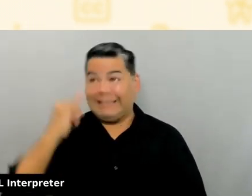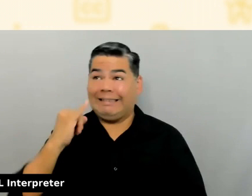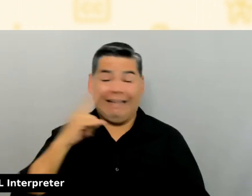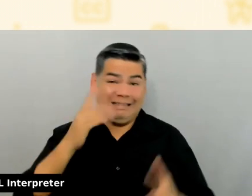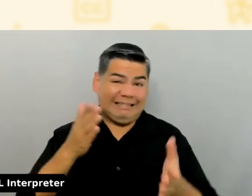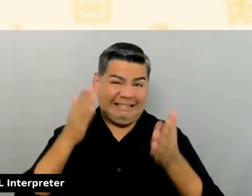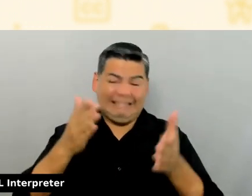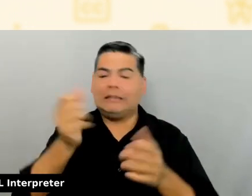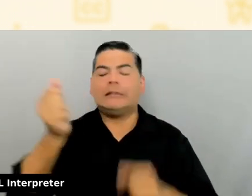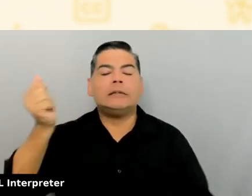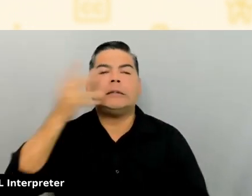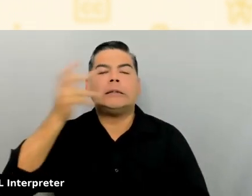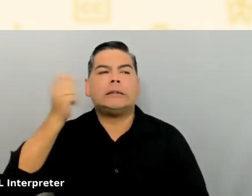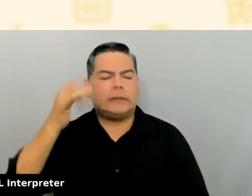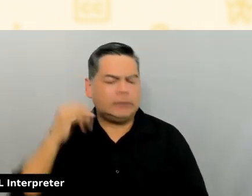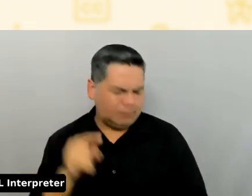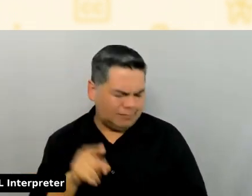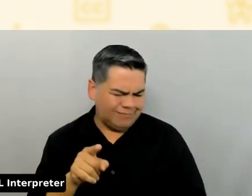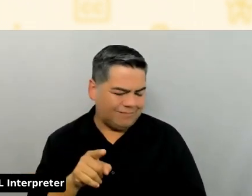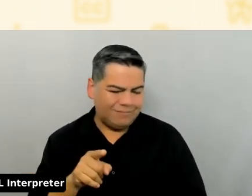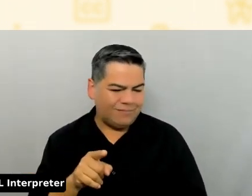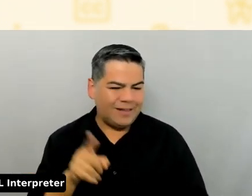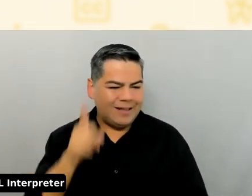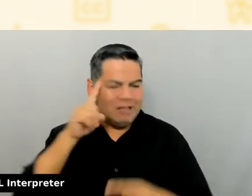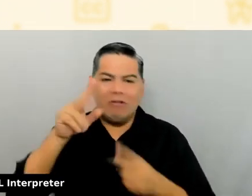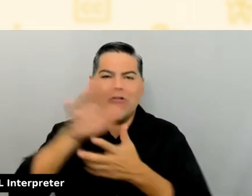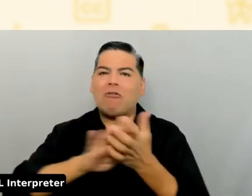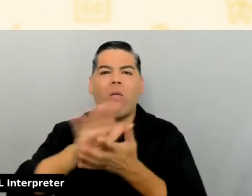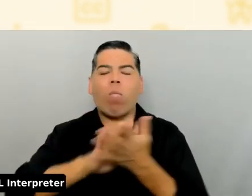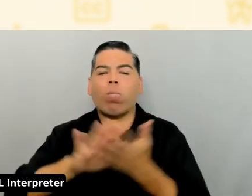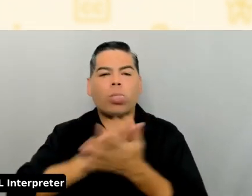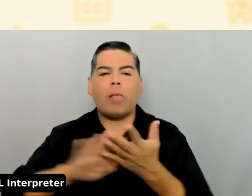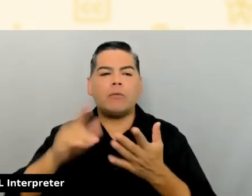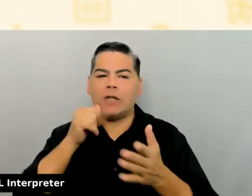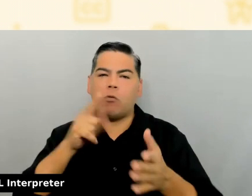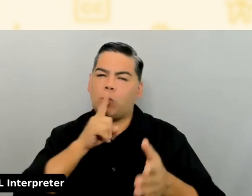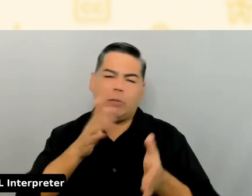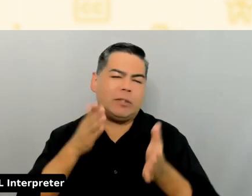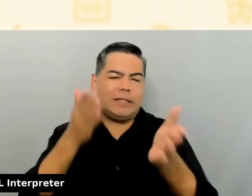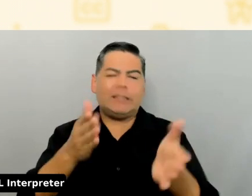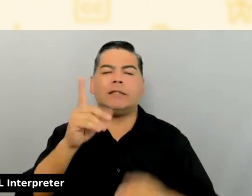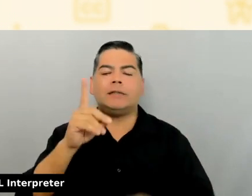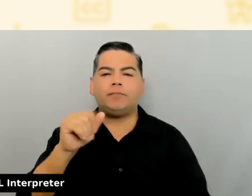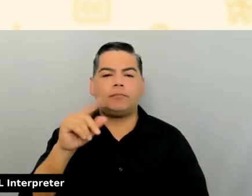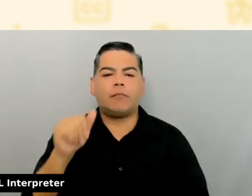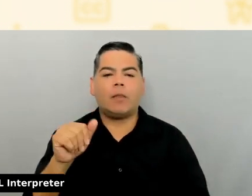but it doesn't make any sense because it's not presenting an actual data. So